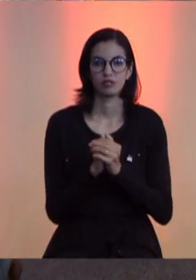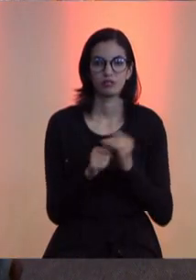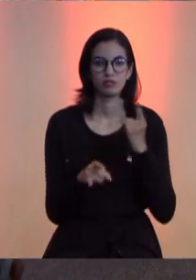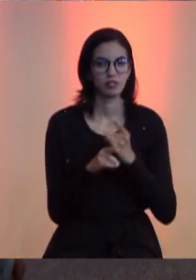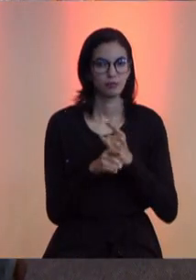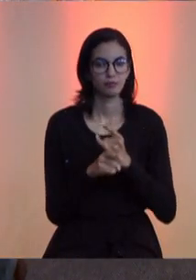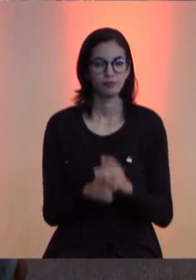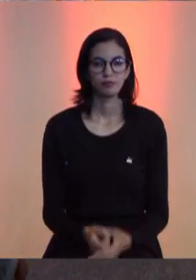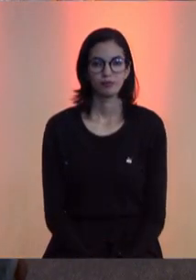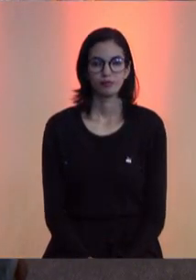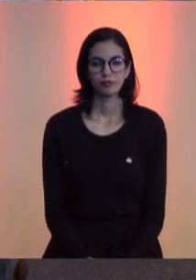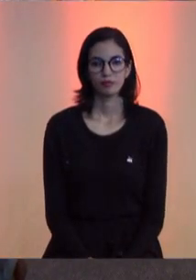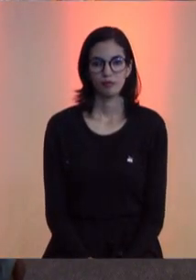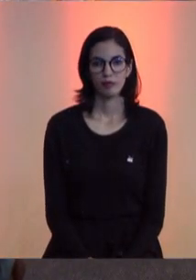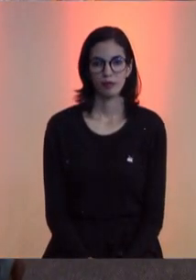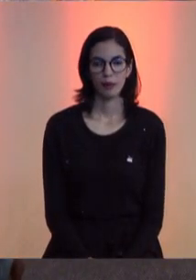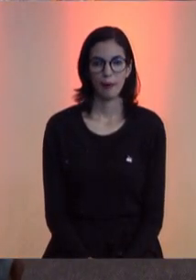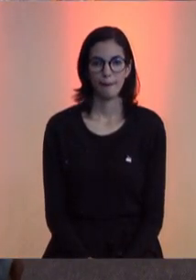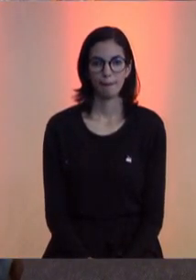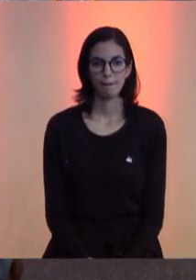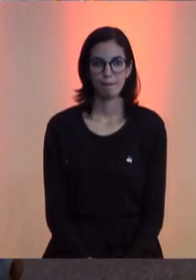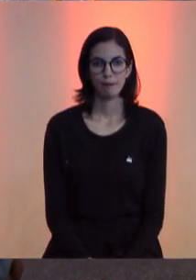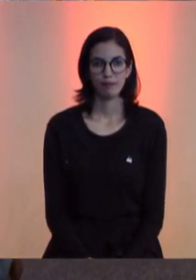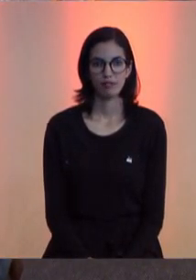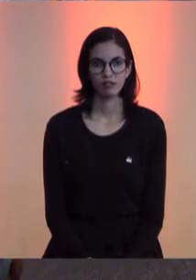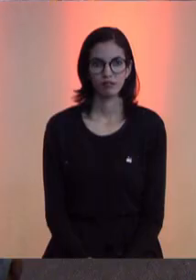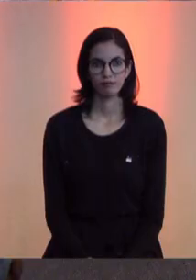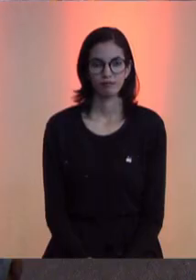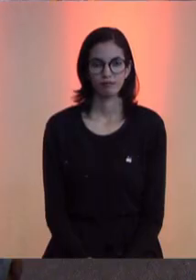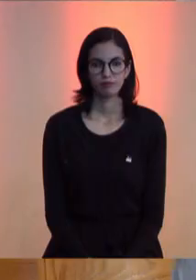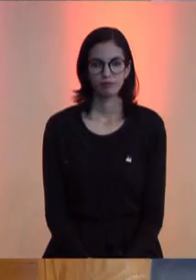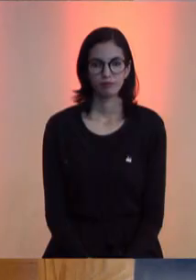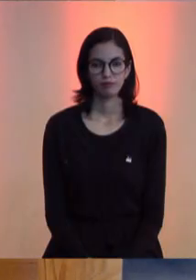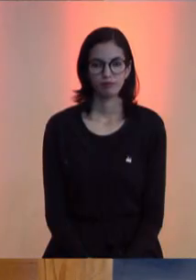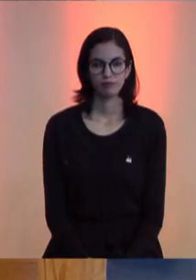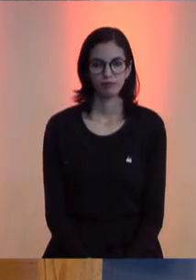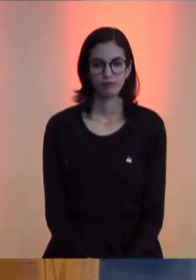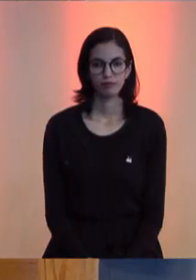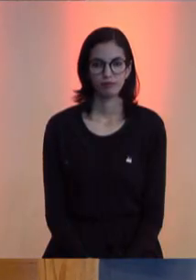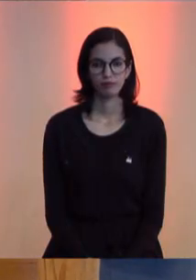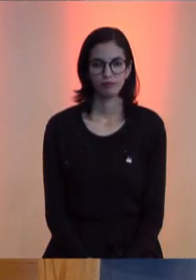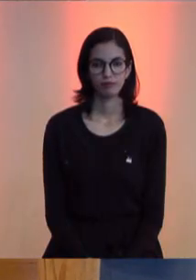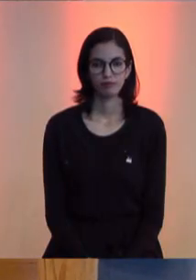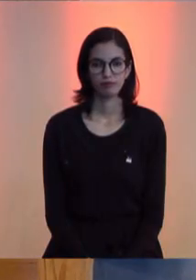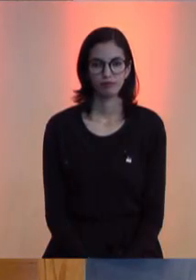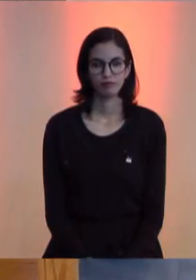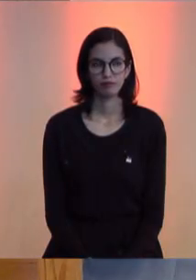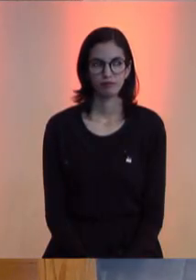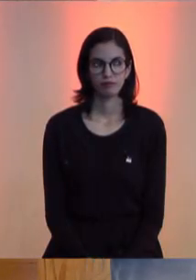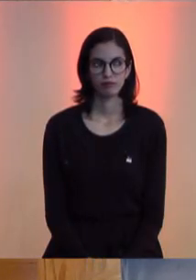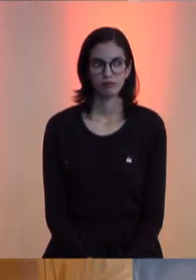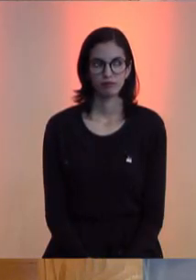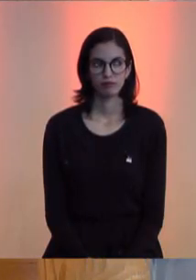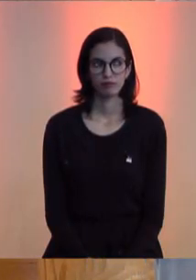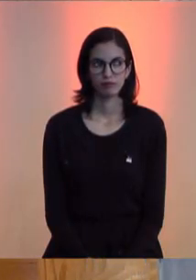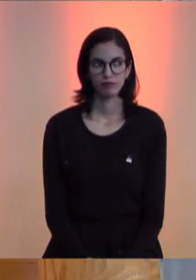Nebuchadnezzar. They say, we don't need even to pray about it because we know what God gonna do for us. Y le dijeron